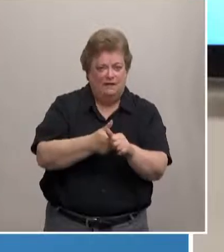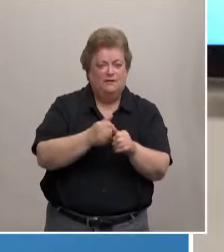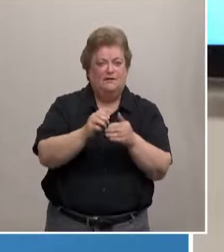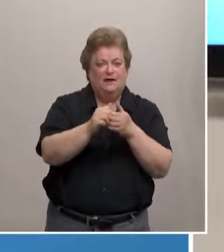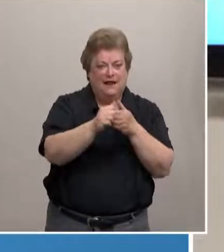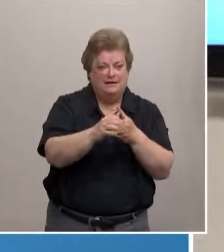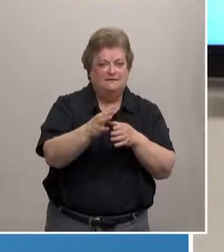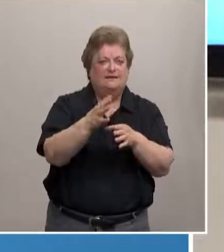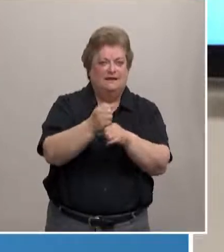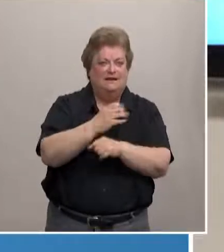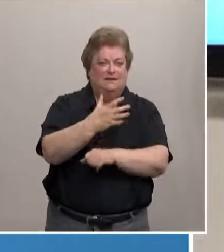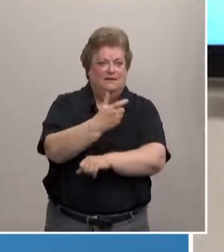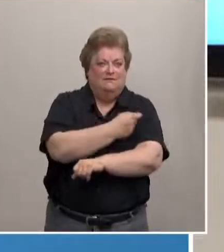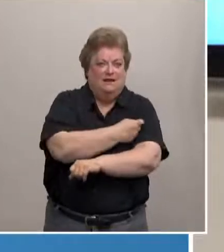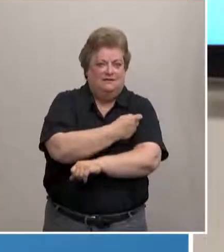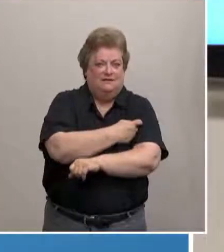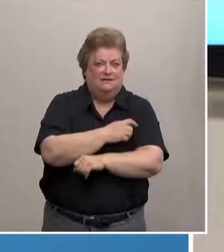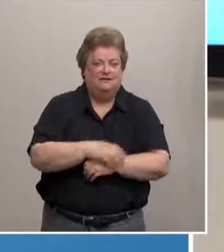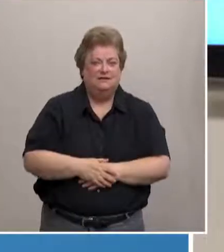getting vaccinated.